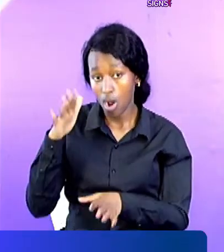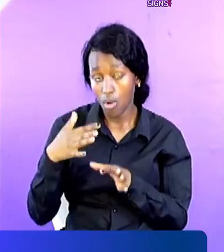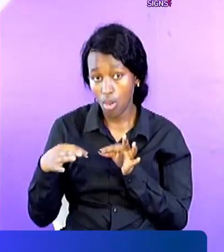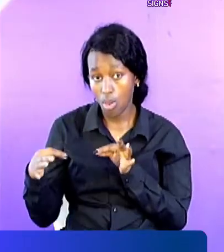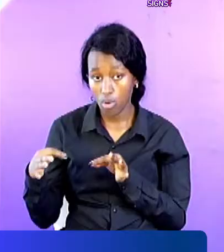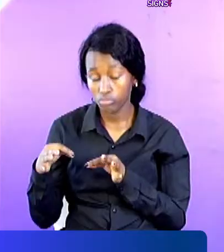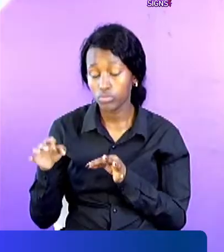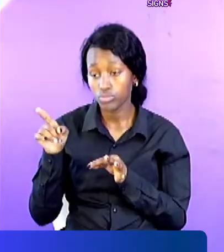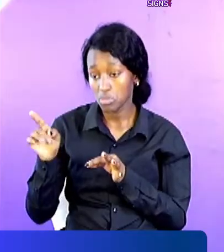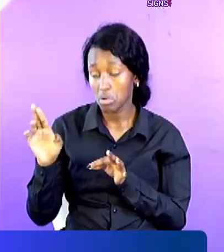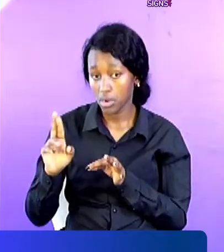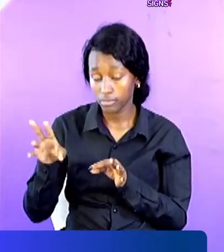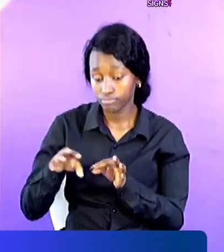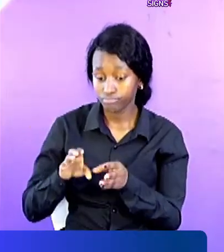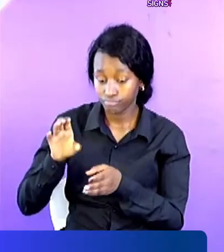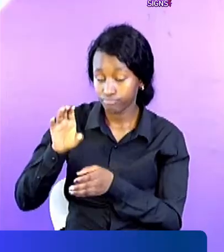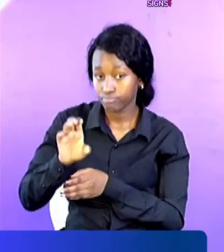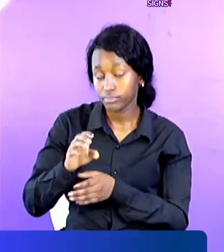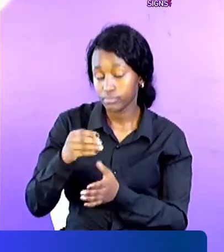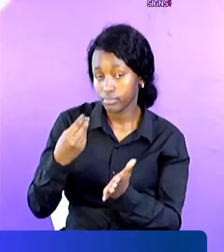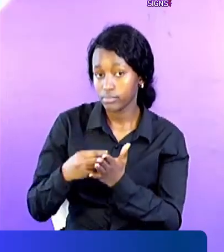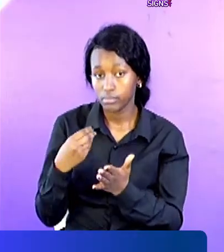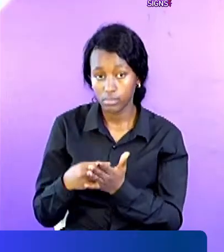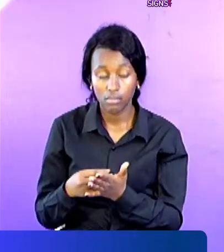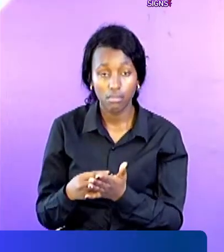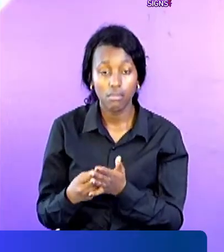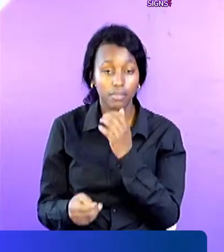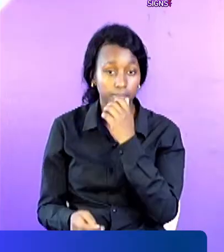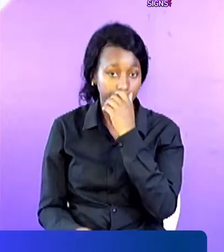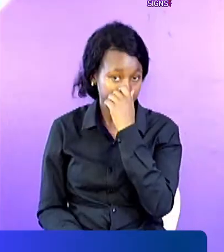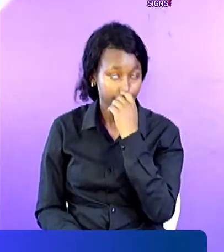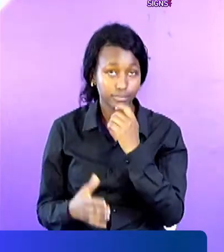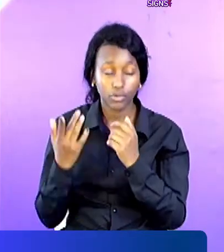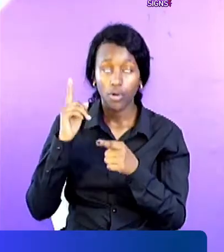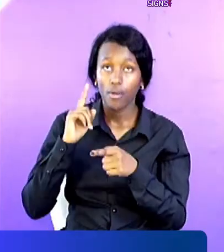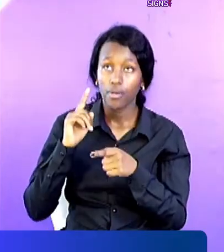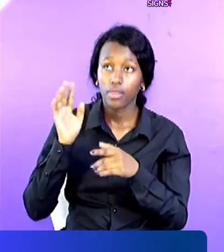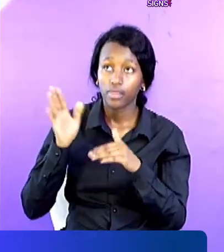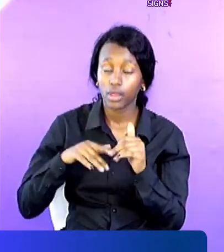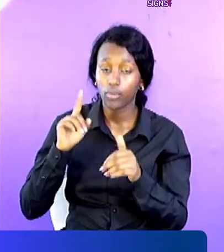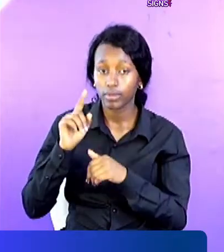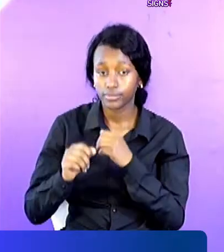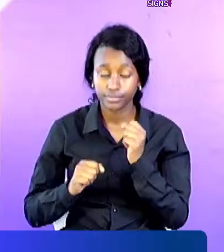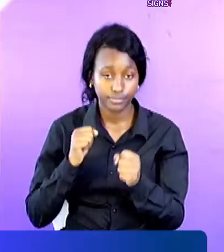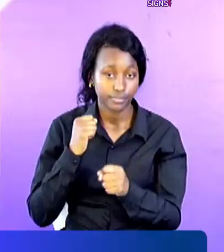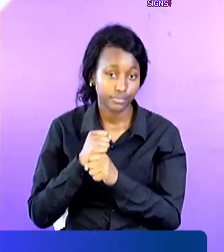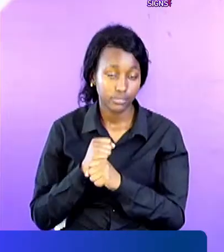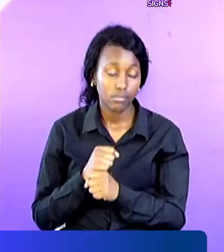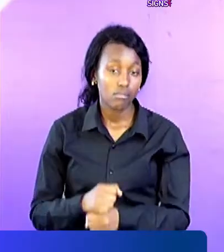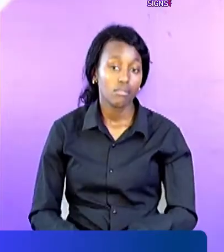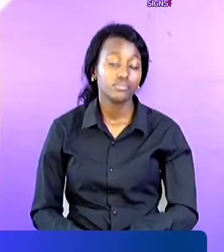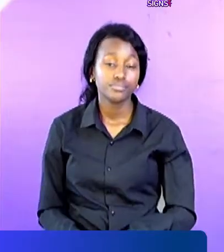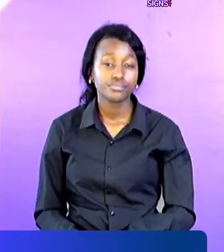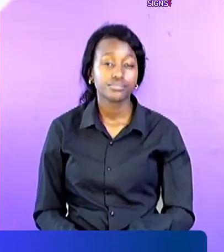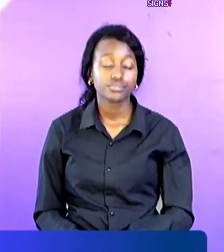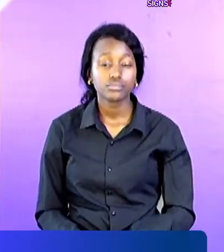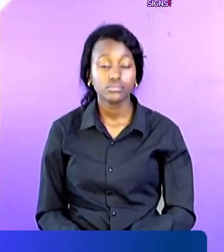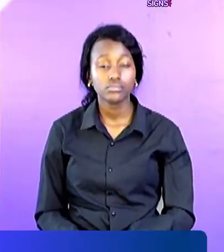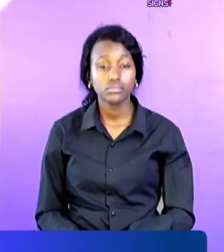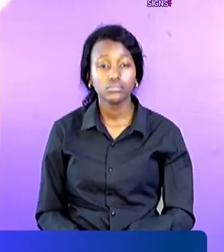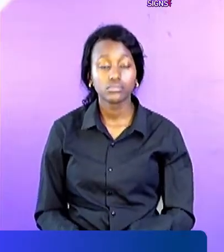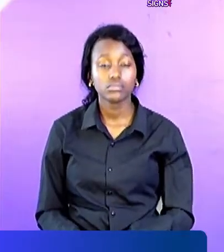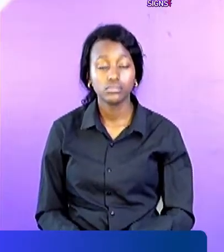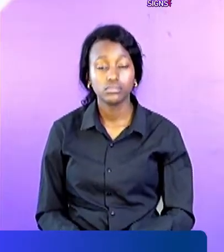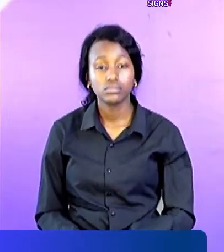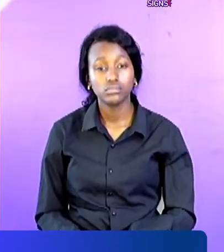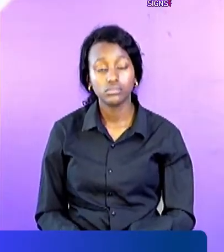going to lend that entity for, so, and typically this is more than 1 year. So with capital preservation, you're looking at investments that are below 1 year, but